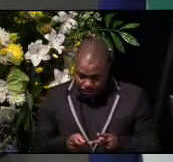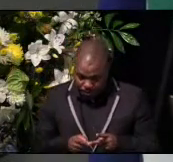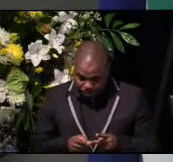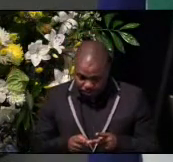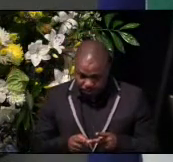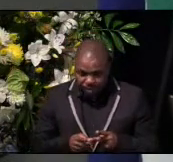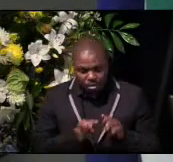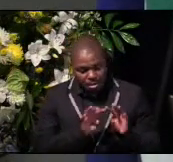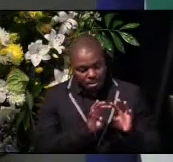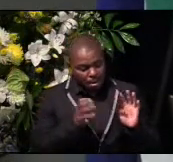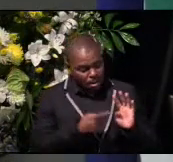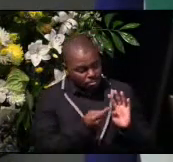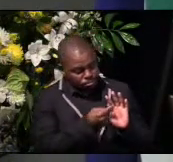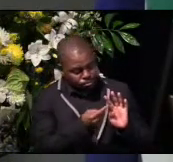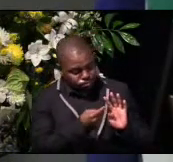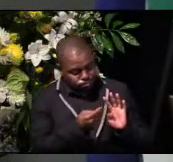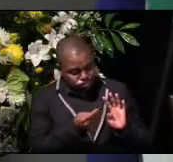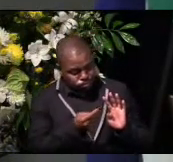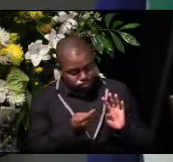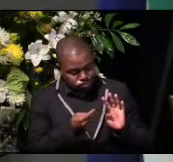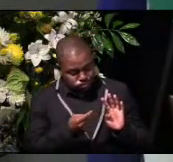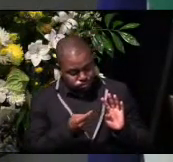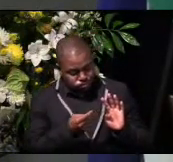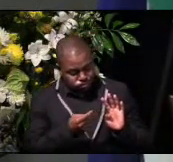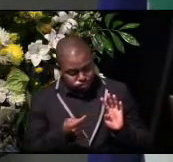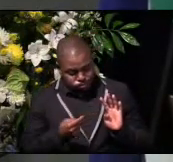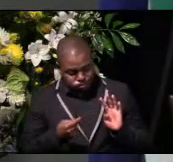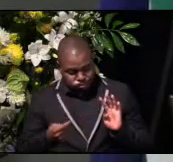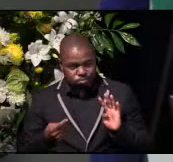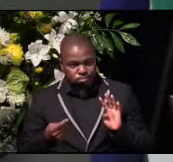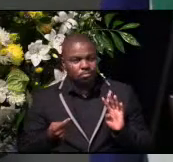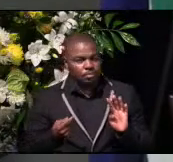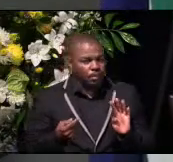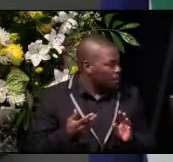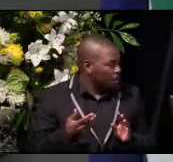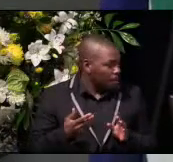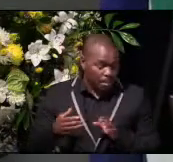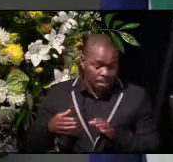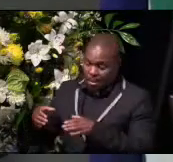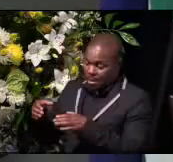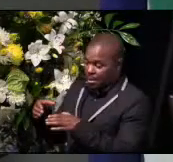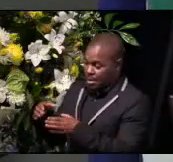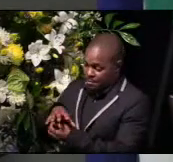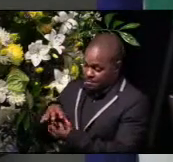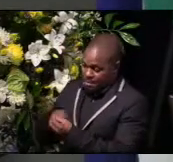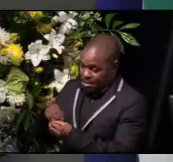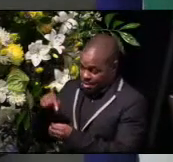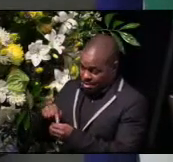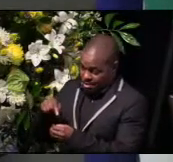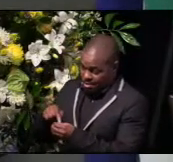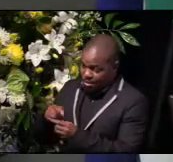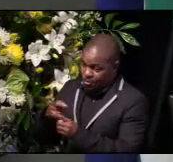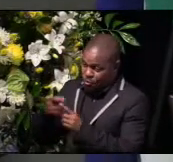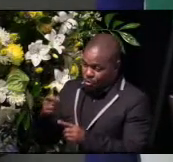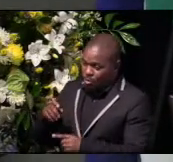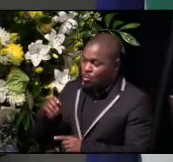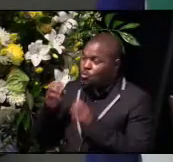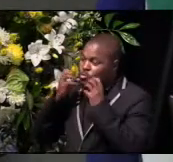panelists um the family of ntate Cortana says